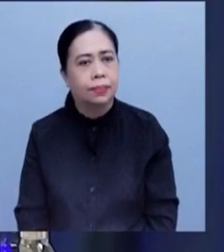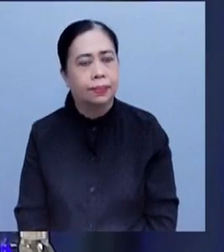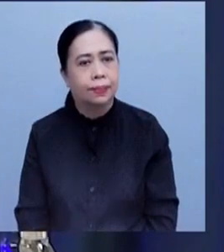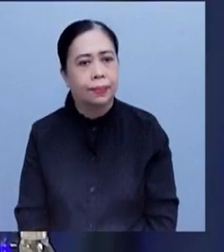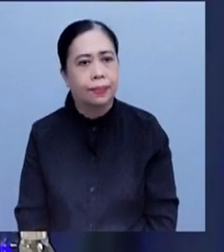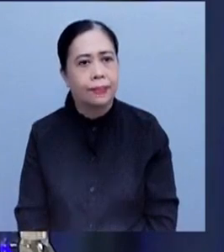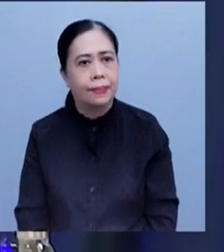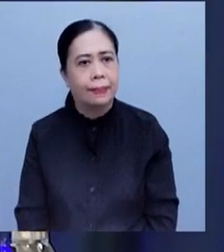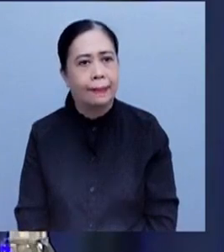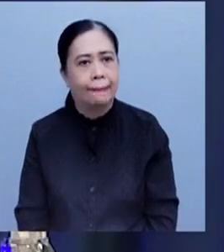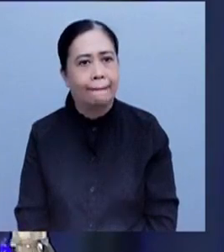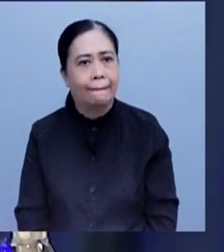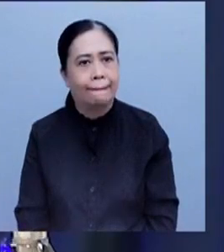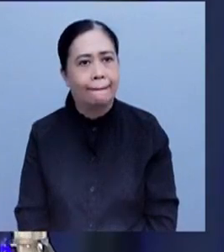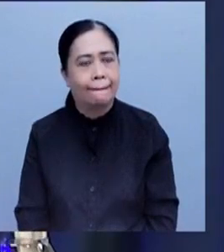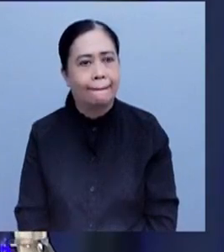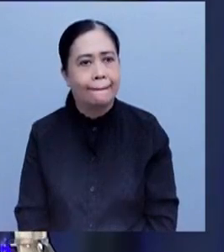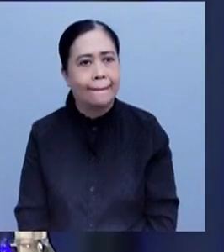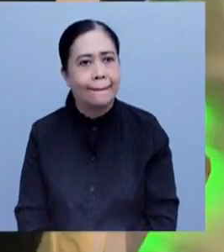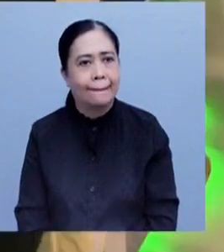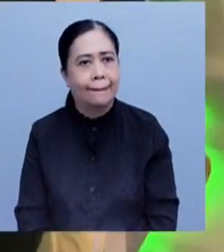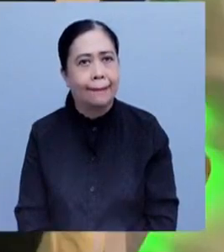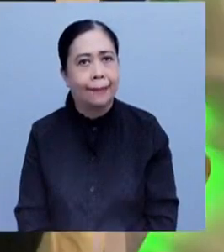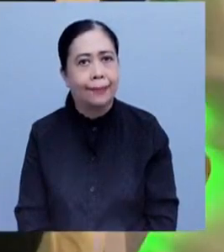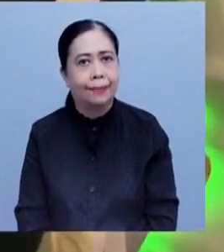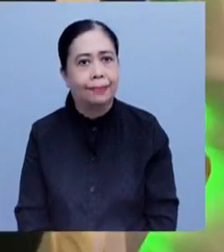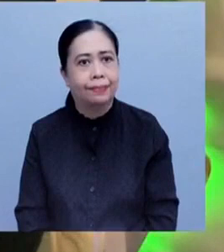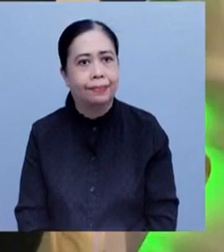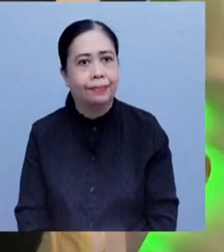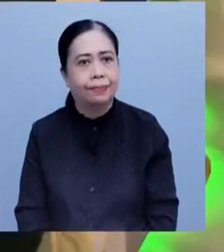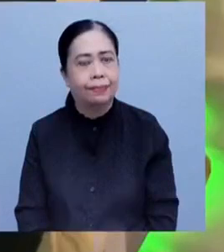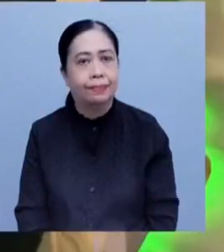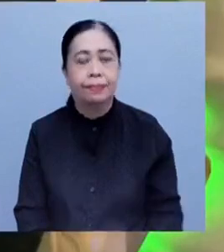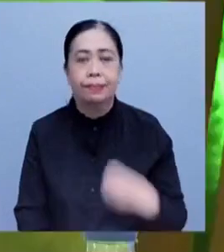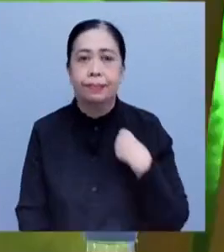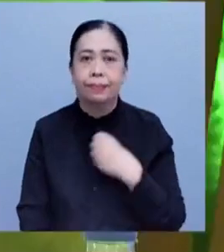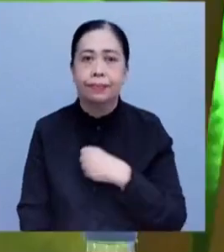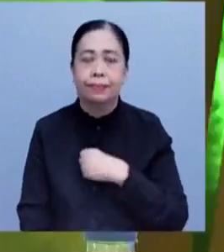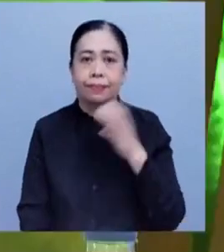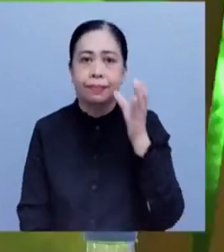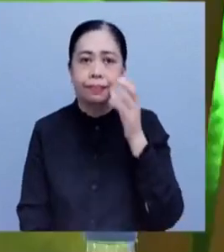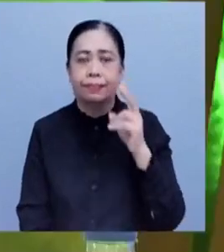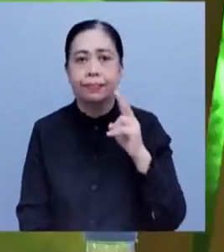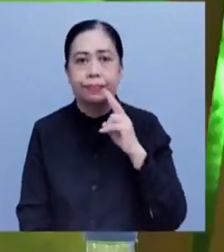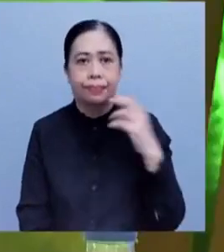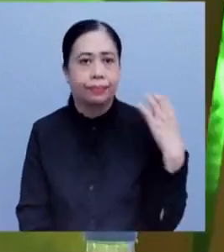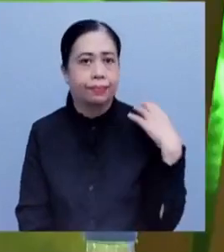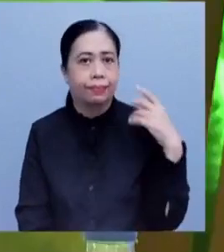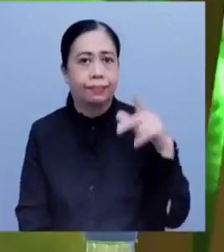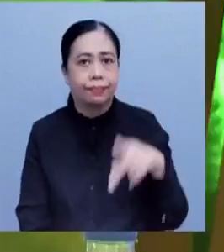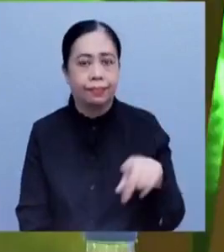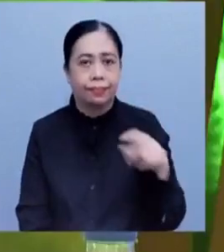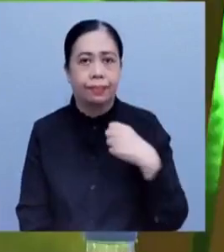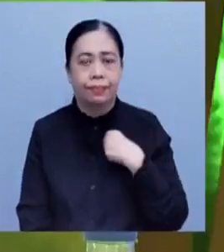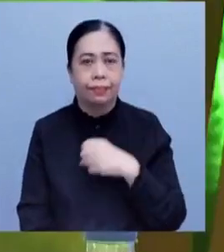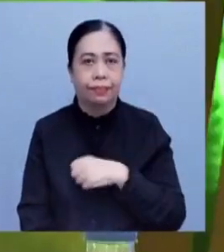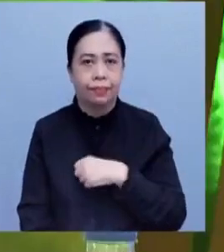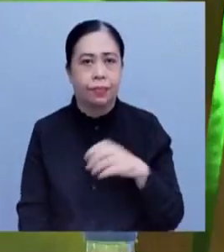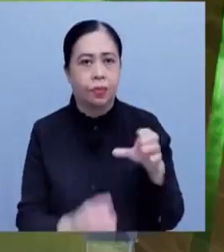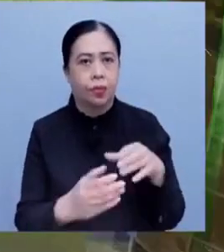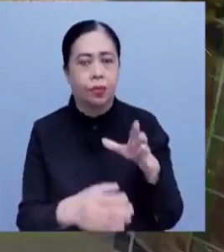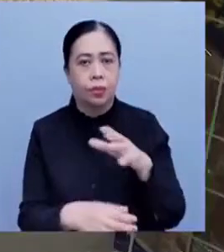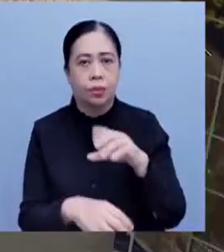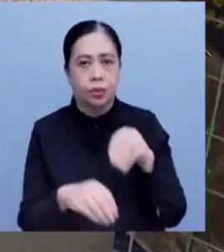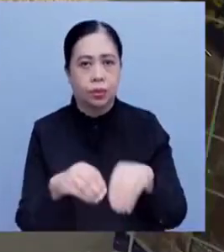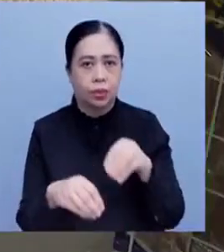you should be able to increase the purchasing power. Senator Cynthia Villar, chairperson of the Senate Committee on Agriculture and